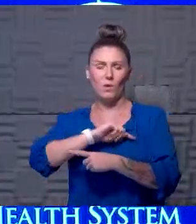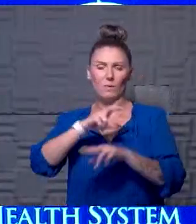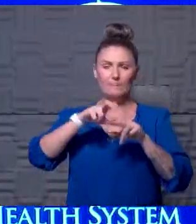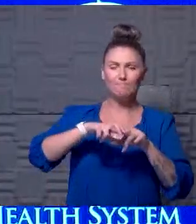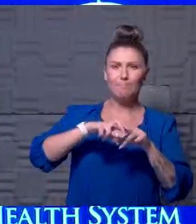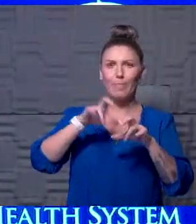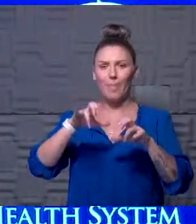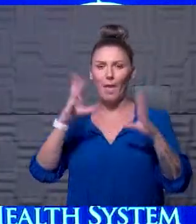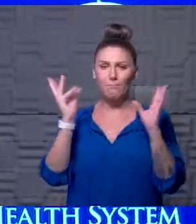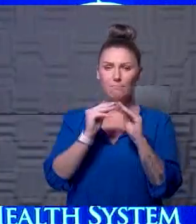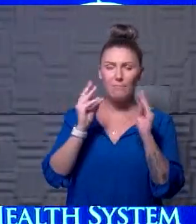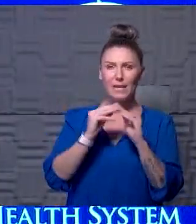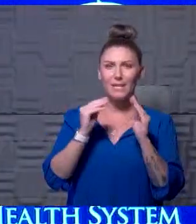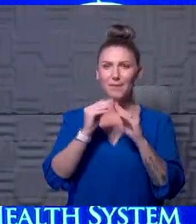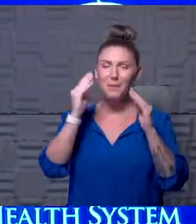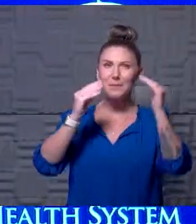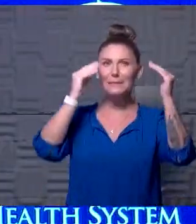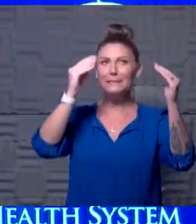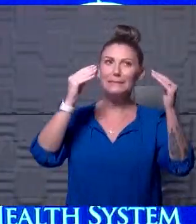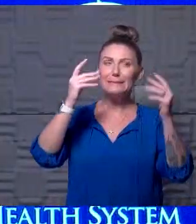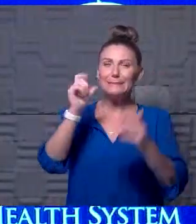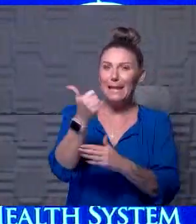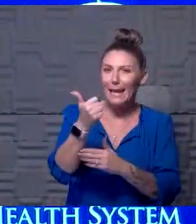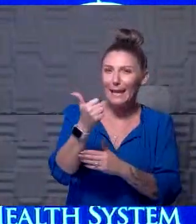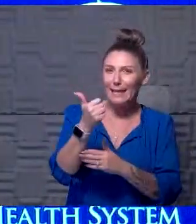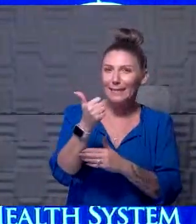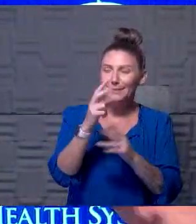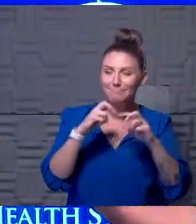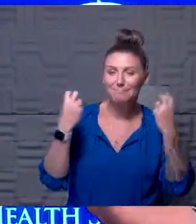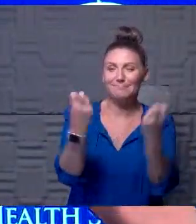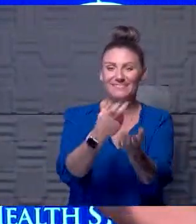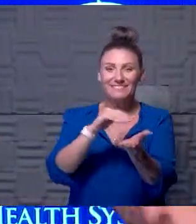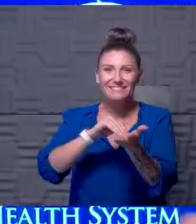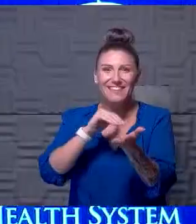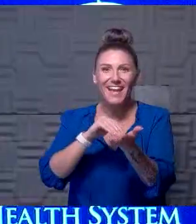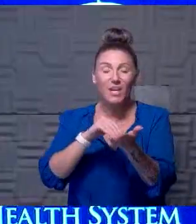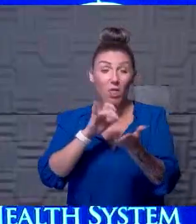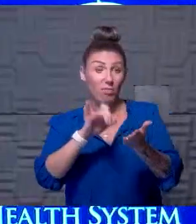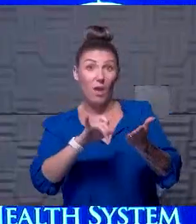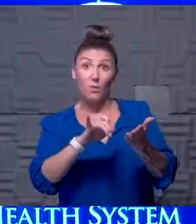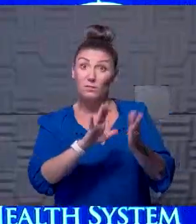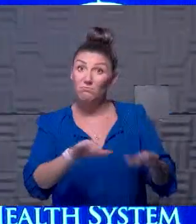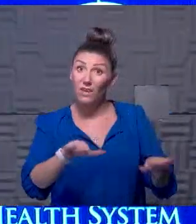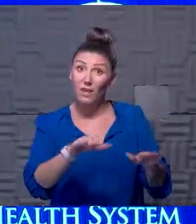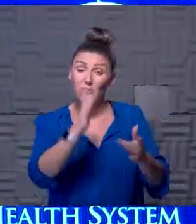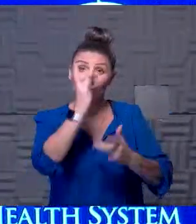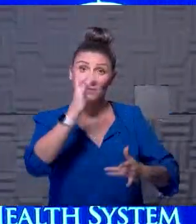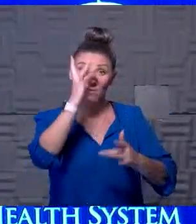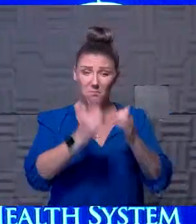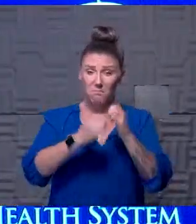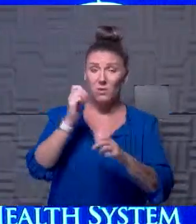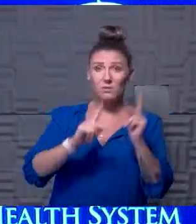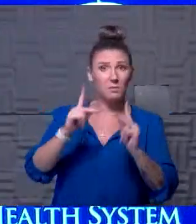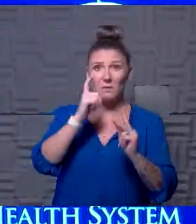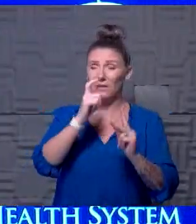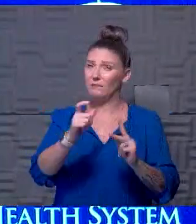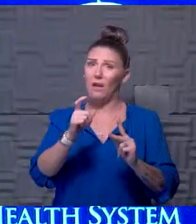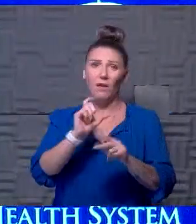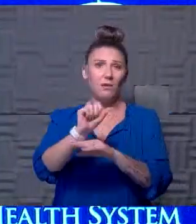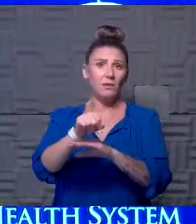probably all about 10 adult doctors at that point, because cystic fibrosis was a pediatric disease, and most people did not do very well with